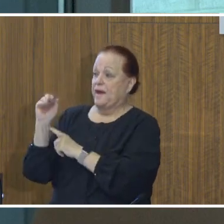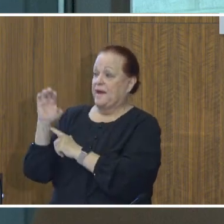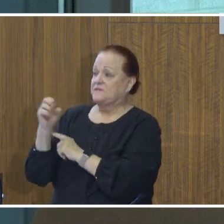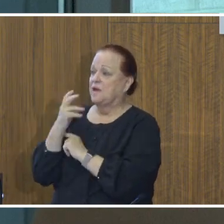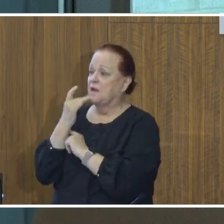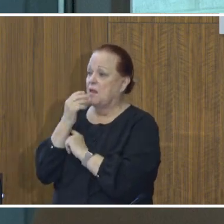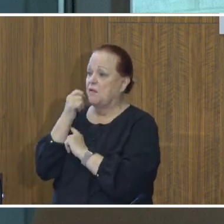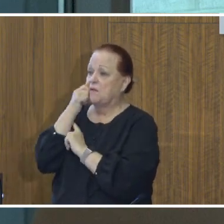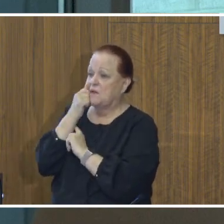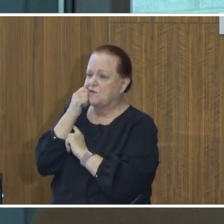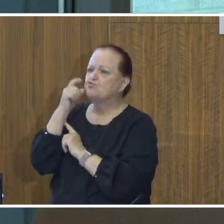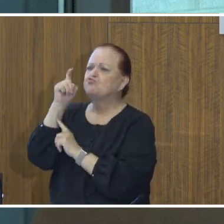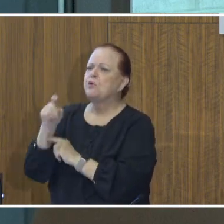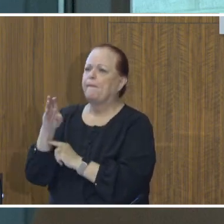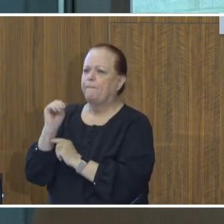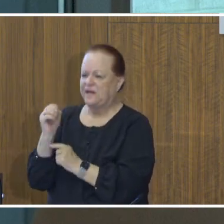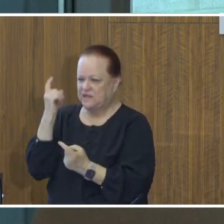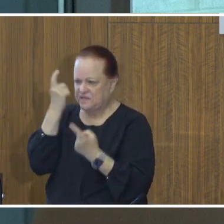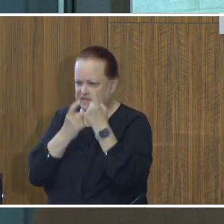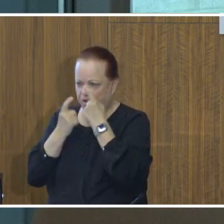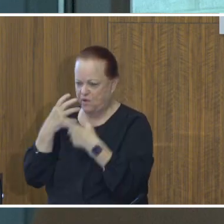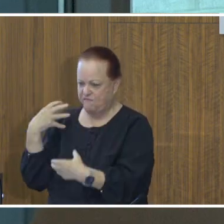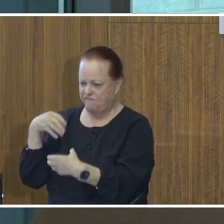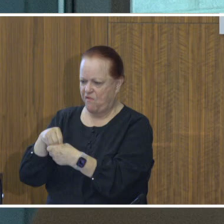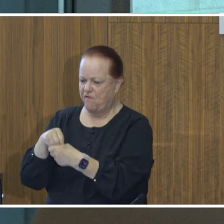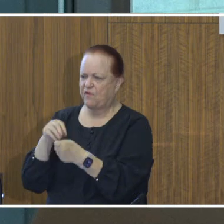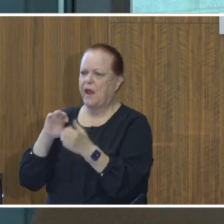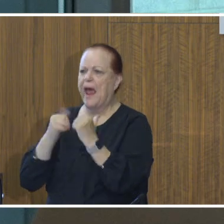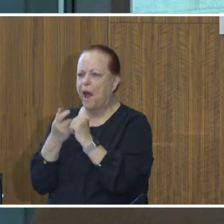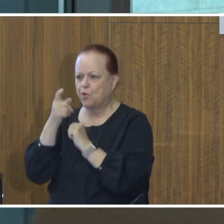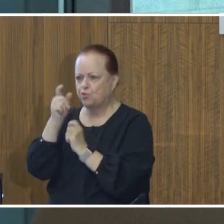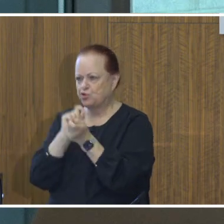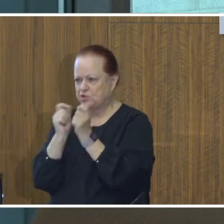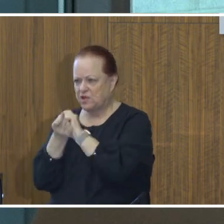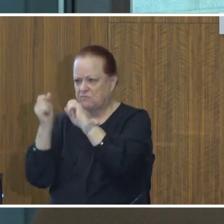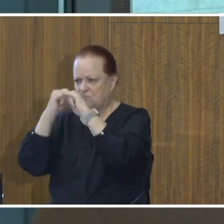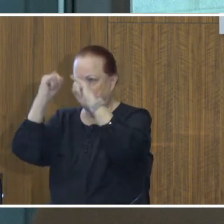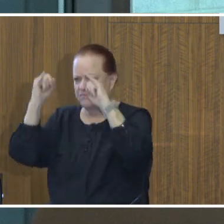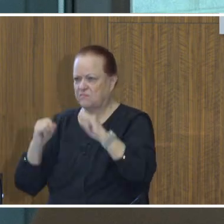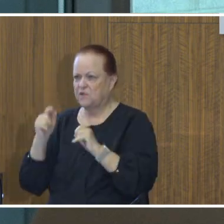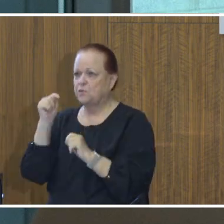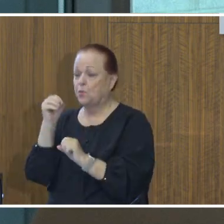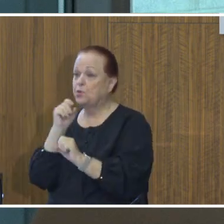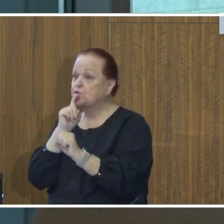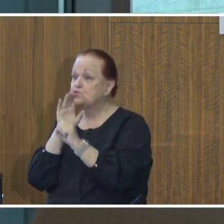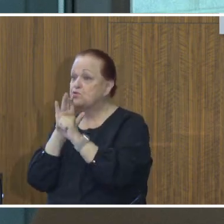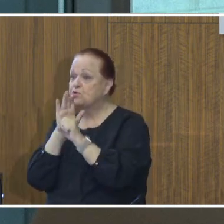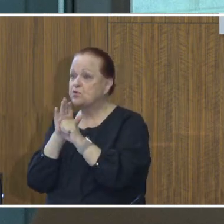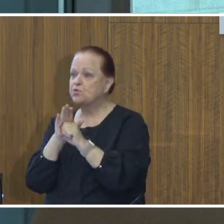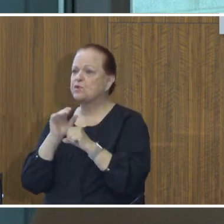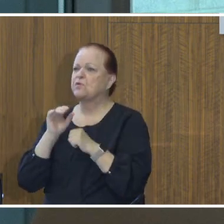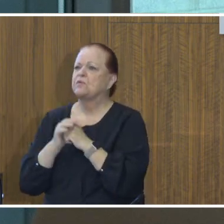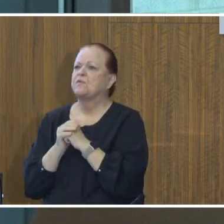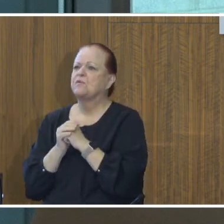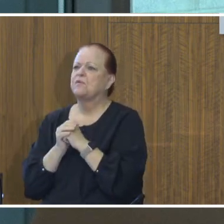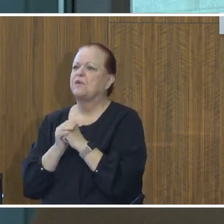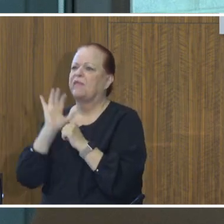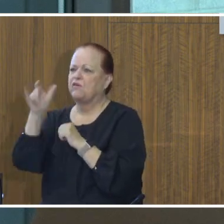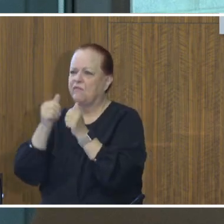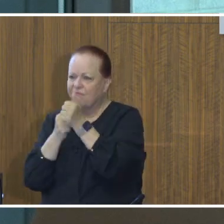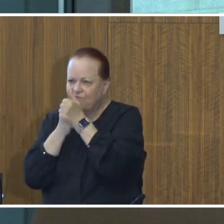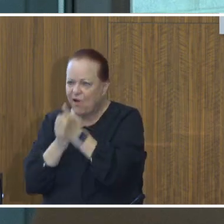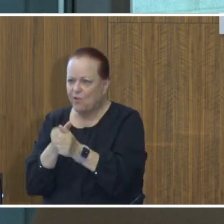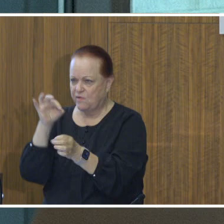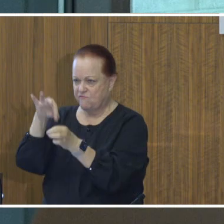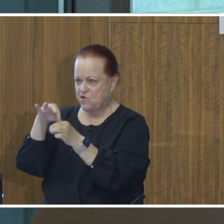lines. Race is an allowable consideration in redistricting, both to ensure Federal Voting Rights Act compliance and